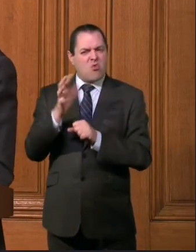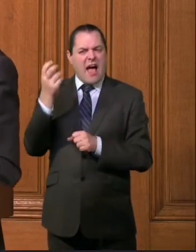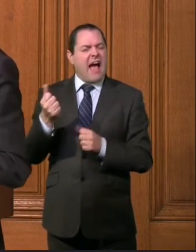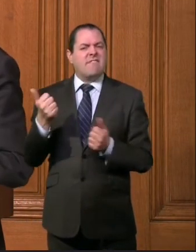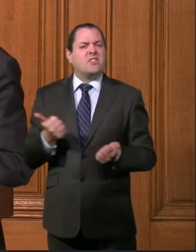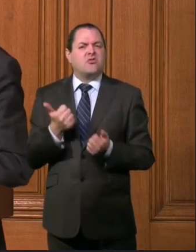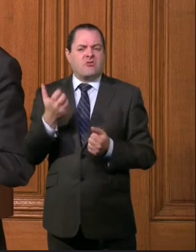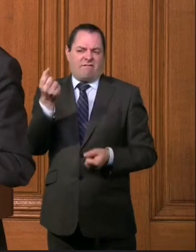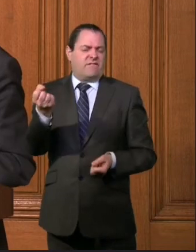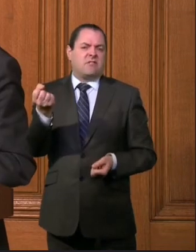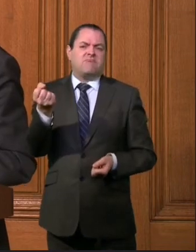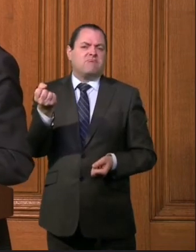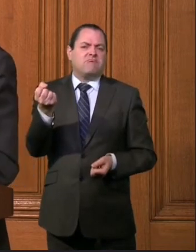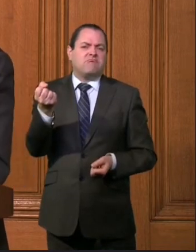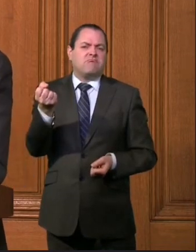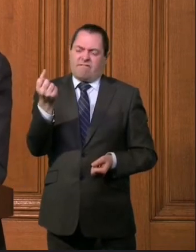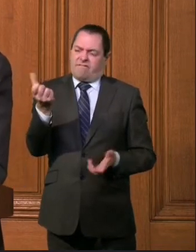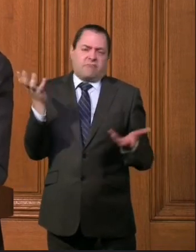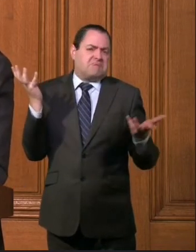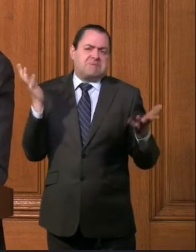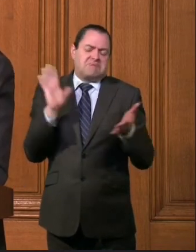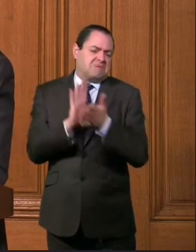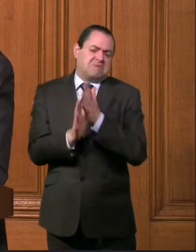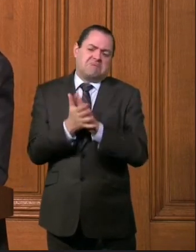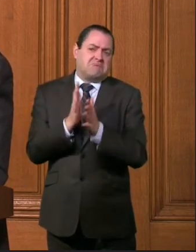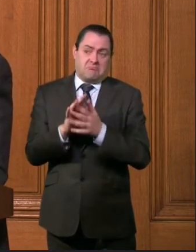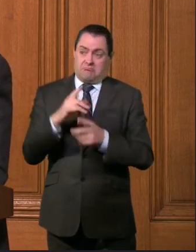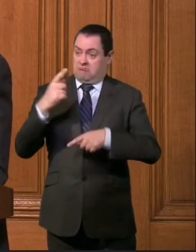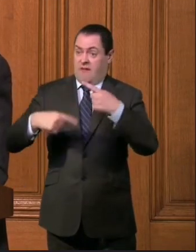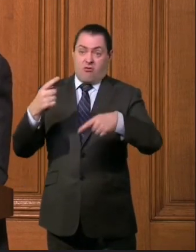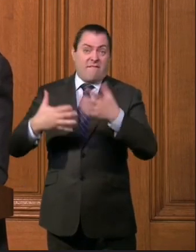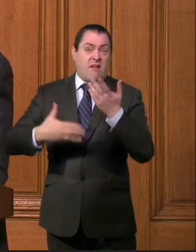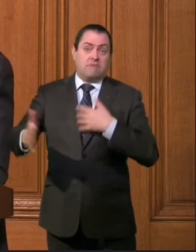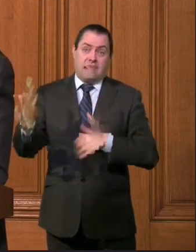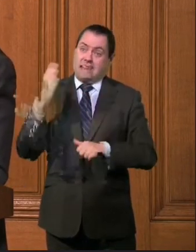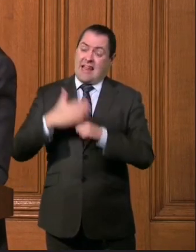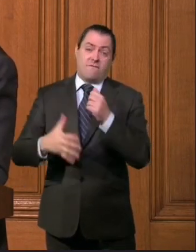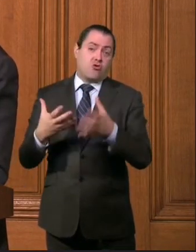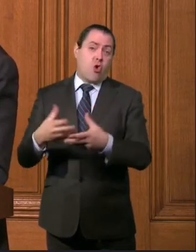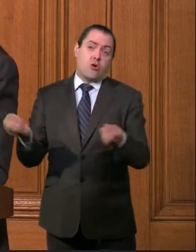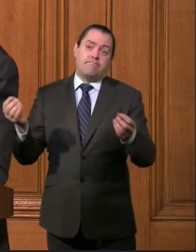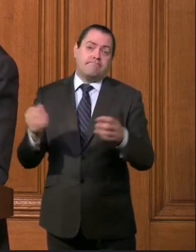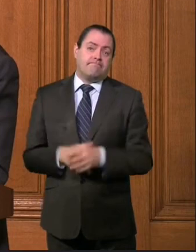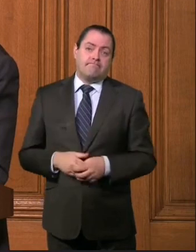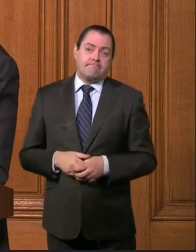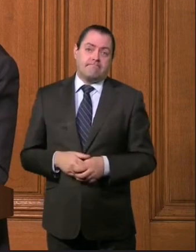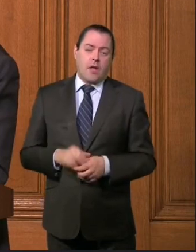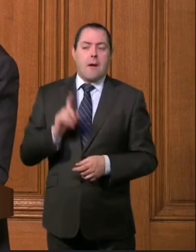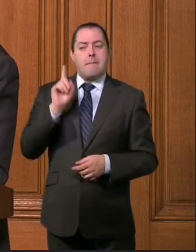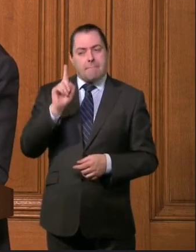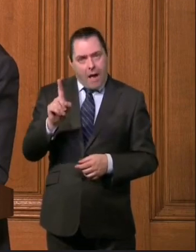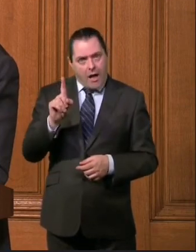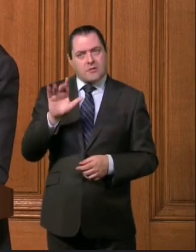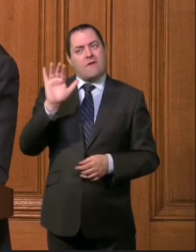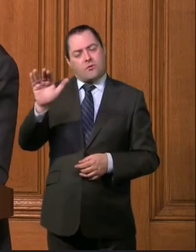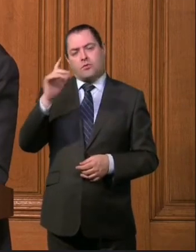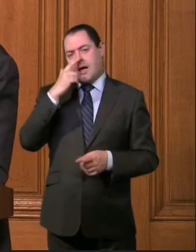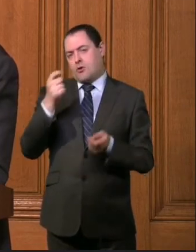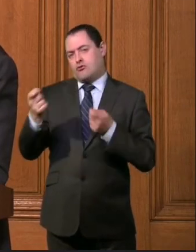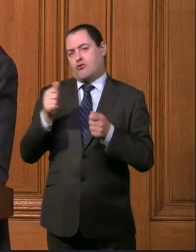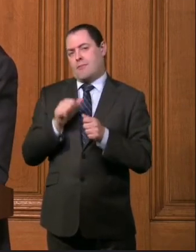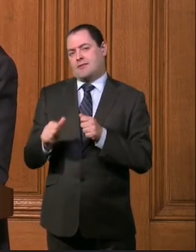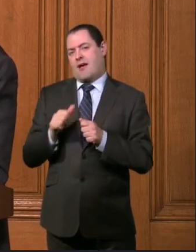around, I think, probably forever as a virus, but it will be controlled. And there is remarkable progress occurring now.